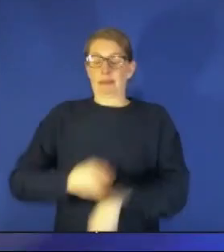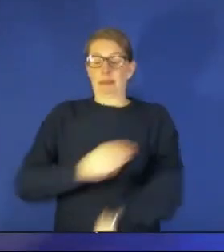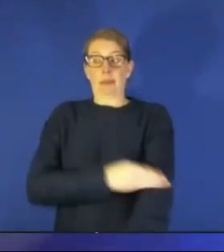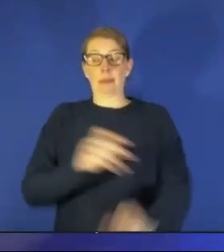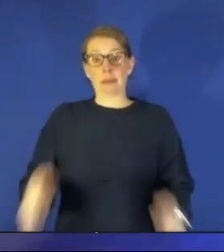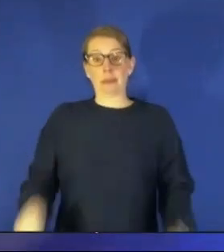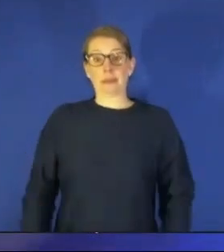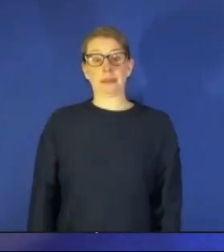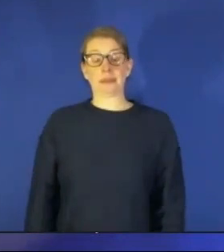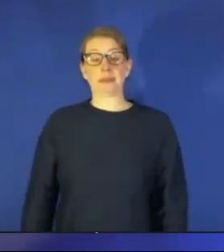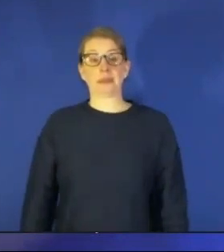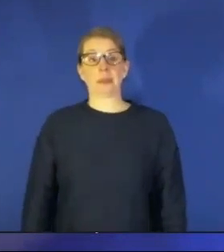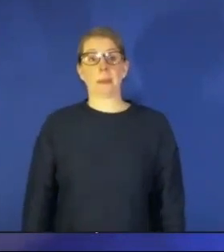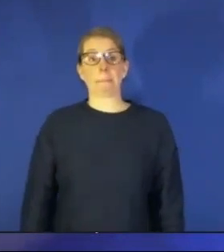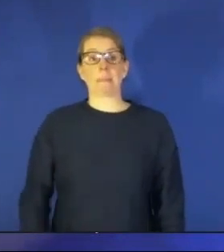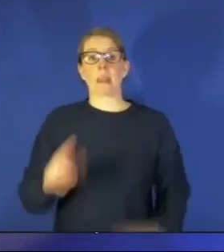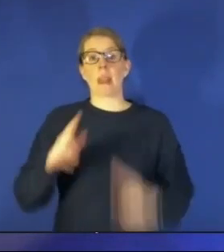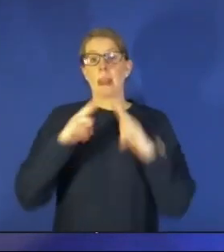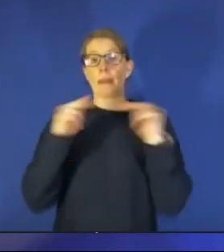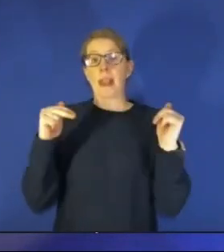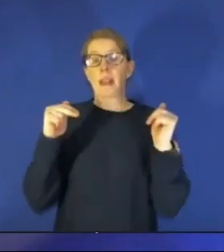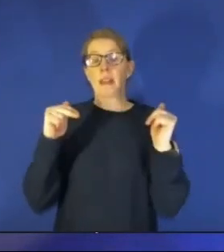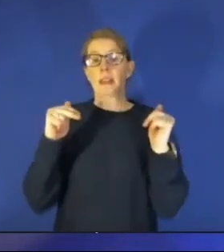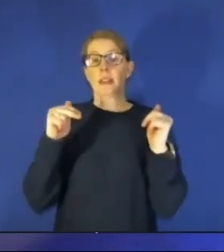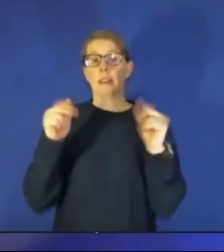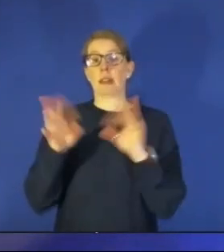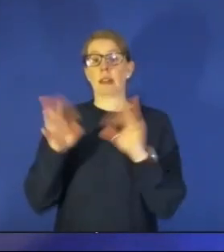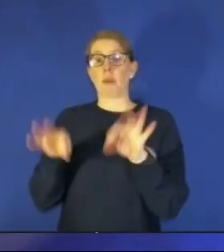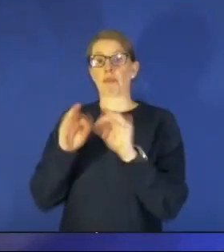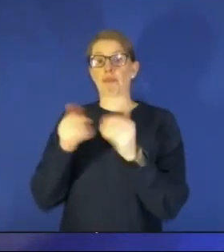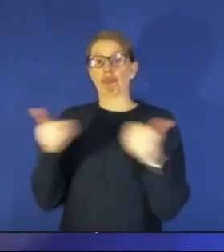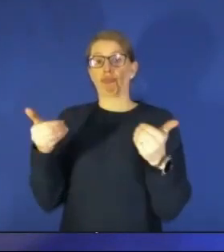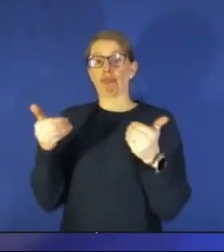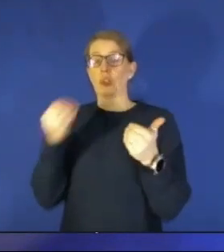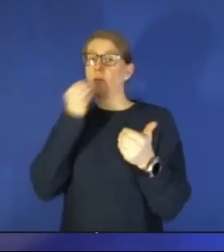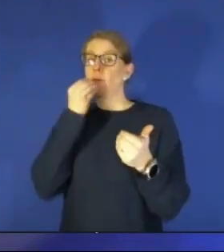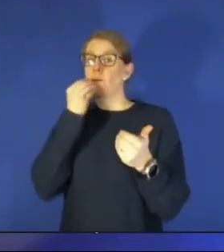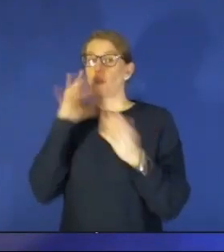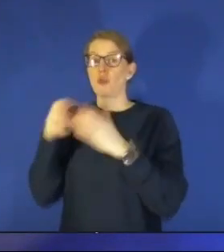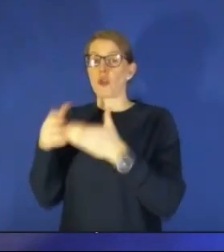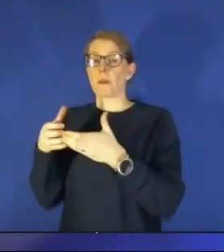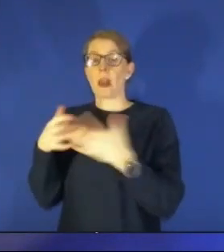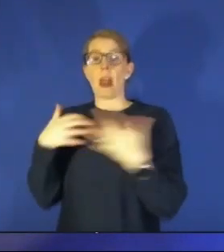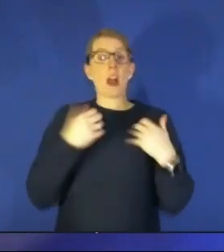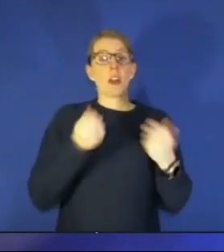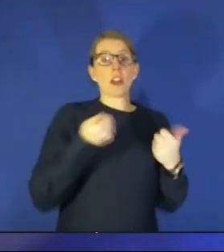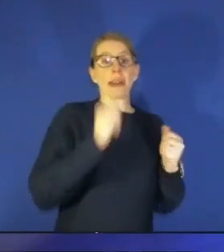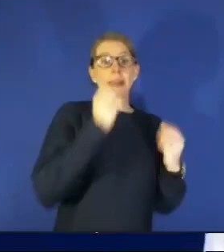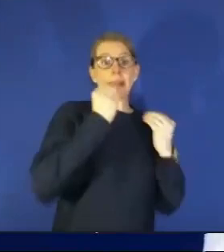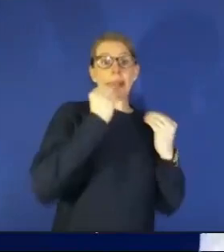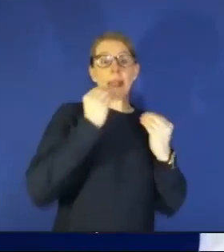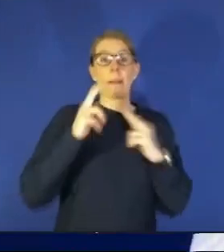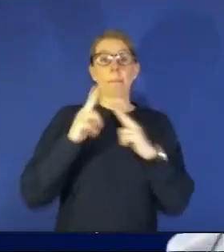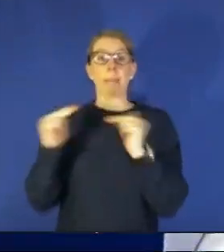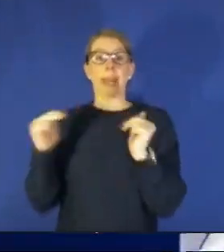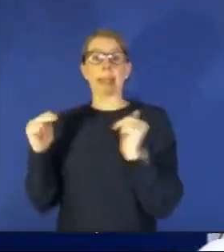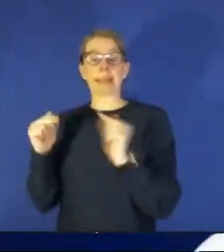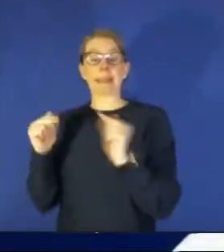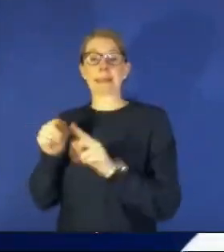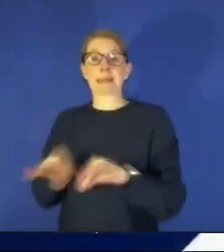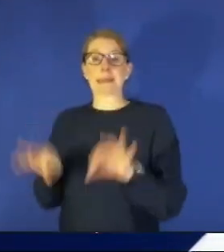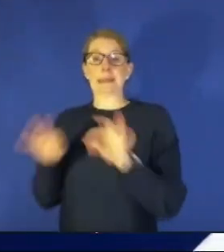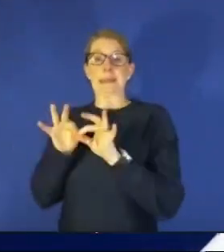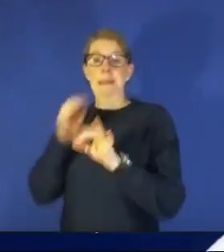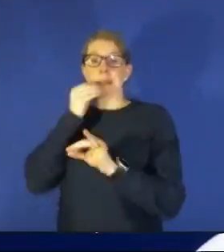Yeah. Bacon is an essential food group. I will say that. I could talk about how healthy I try to eat, but bacon is an essential food group. Can we get